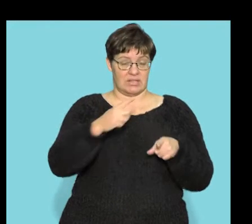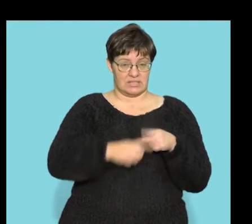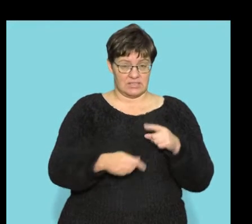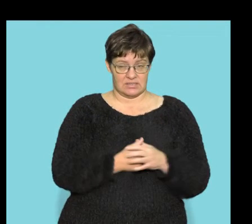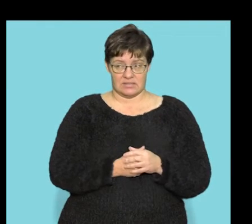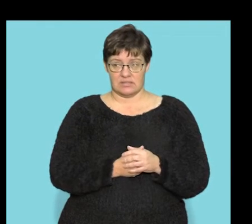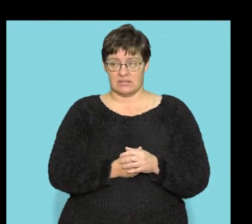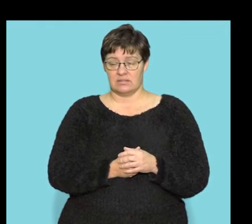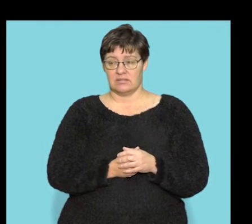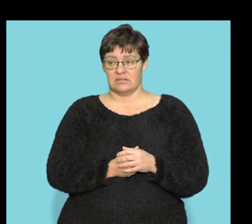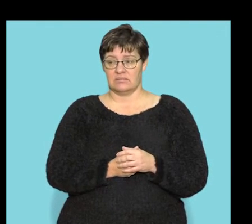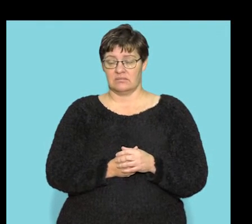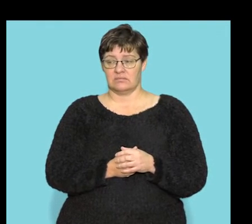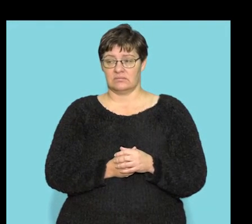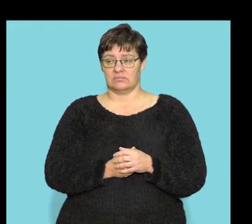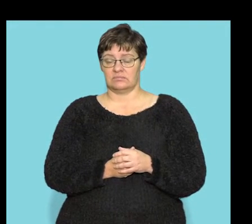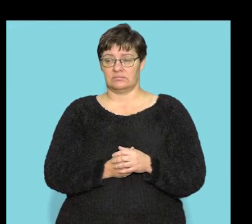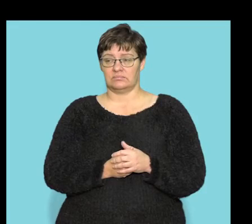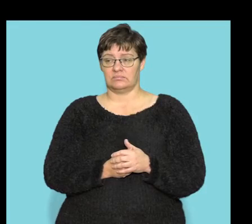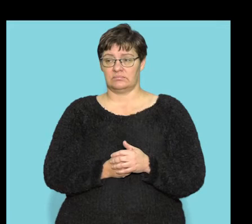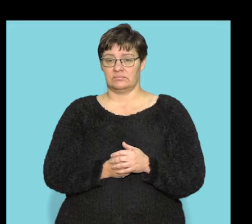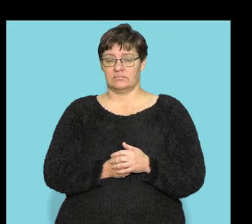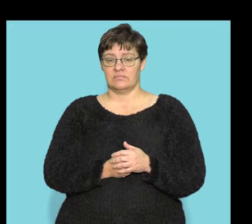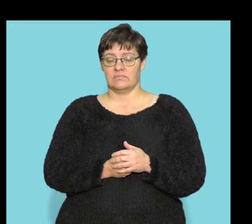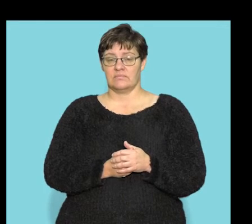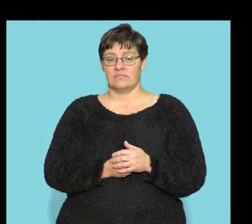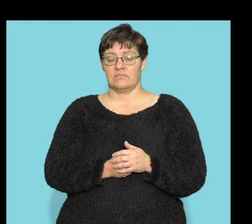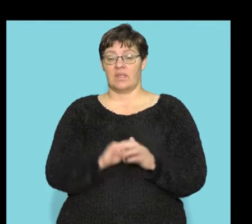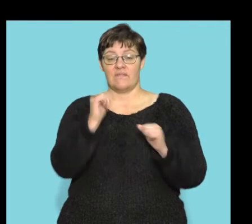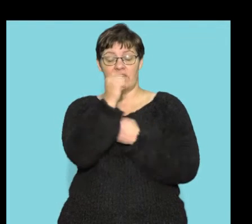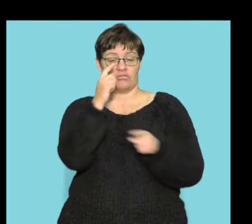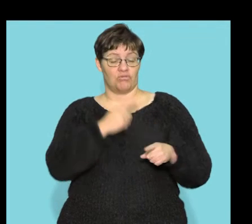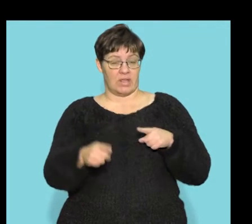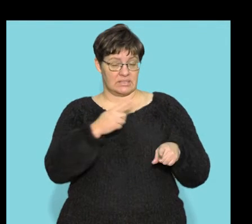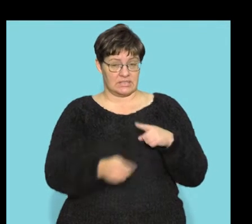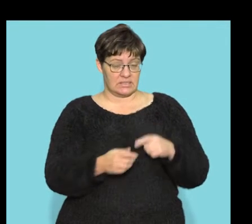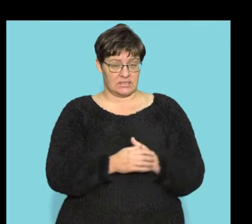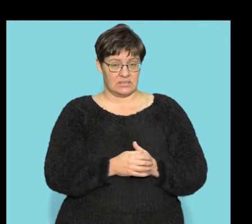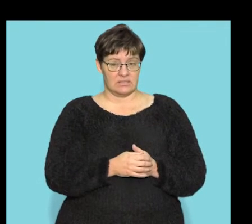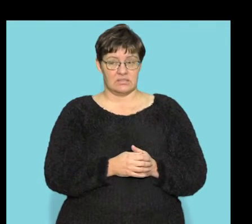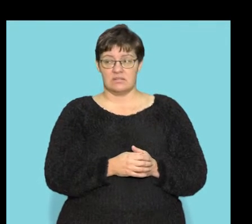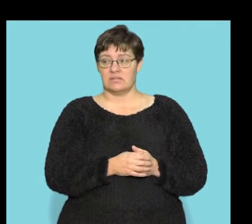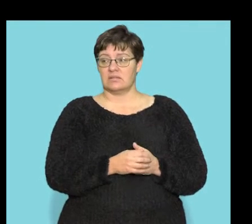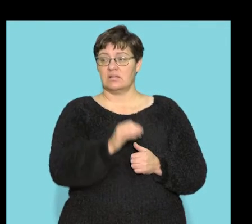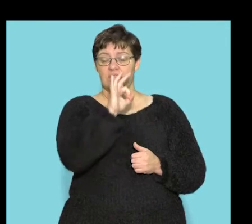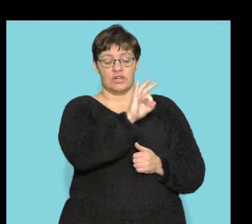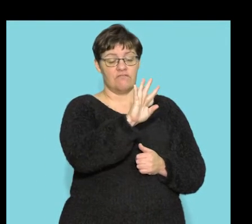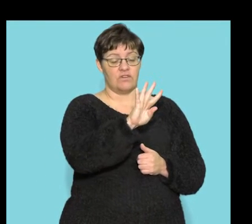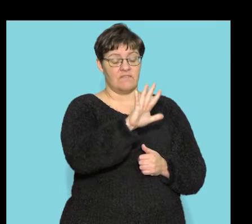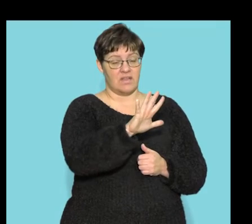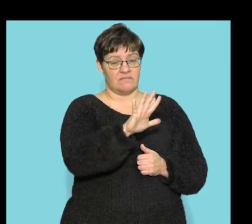the simplest way of doing this is to take your factory rent, which was